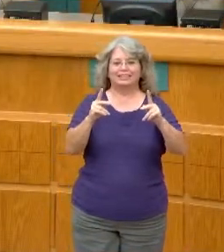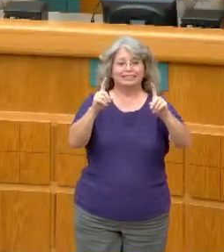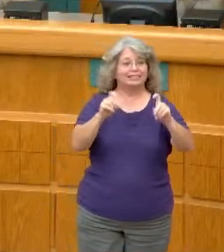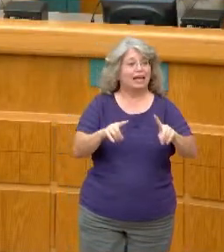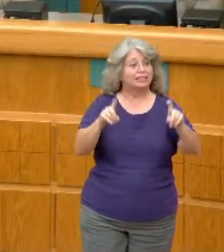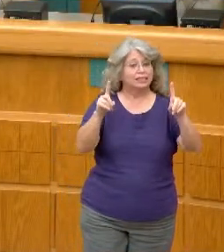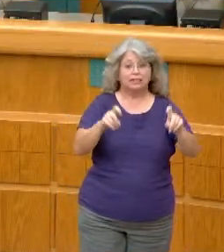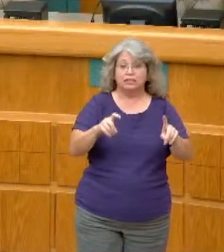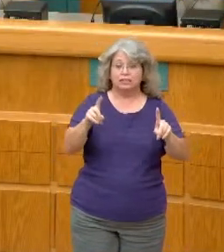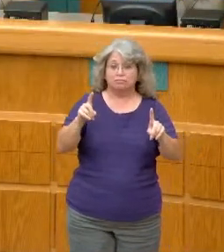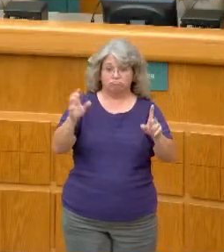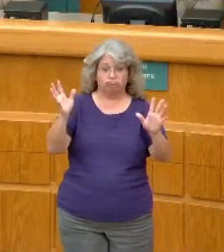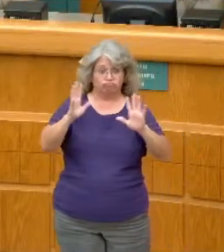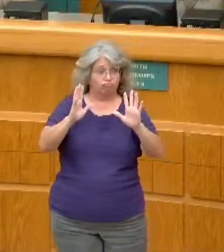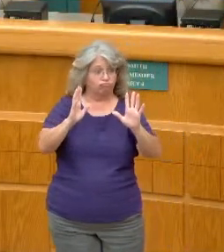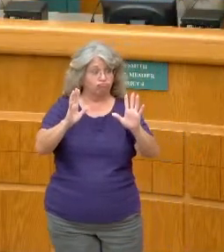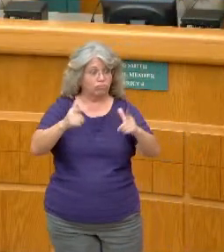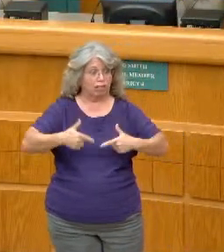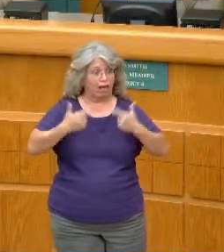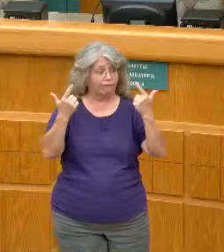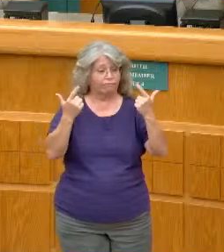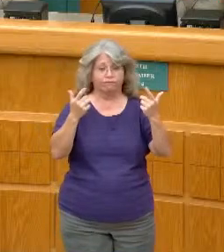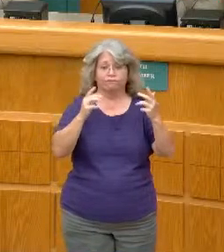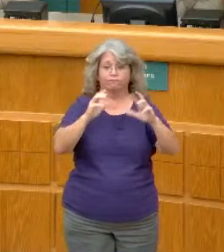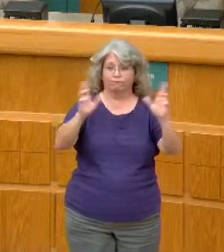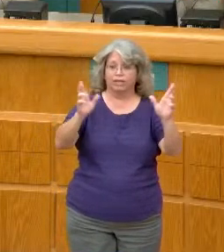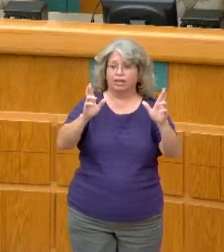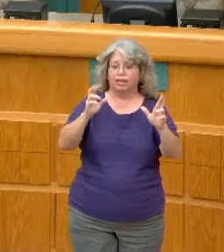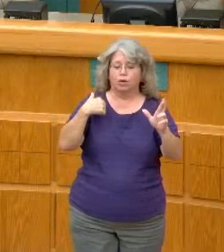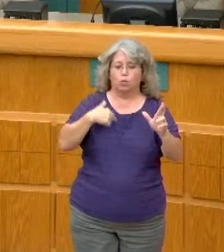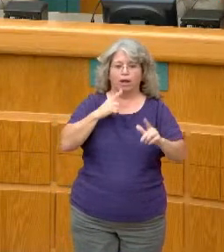I got here 30 minutes early and then I'm 5 minutes late. How do you like that?